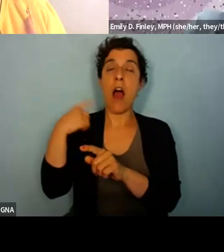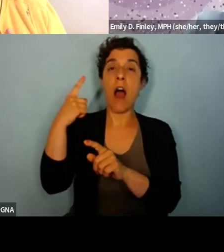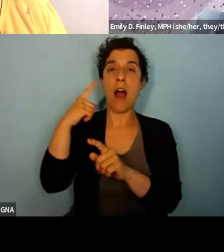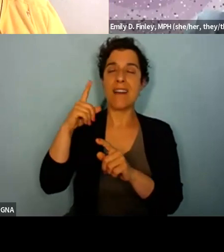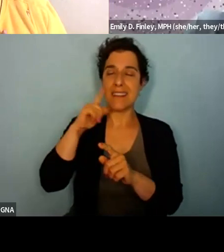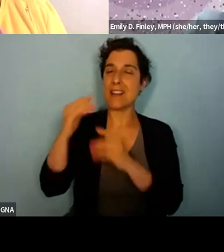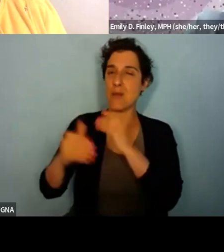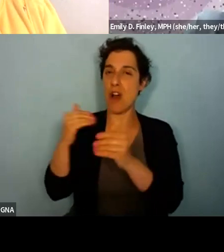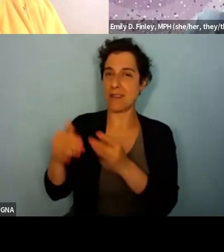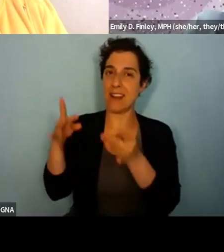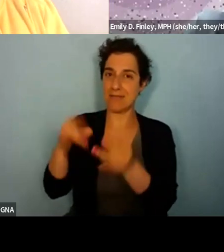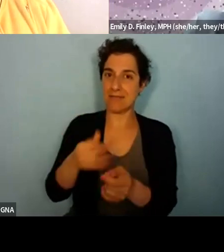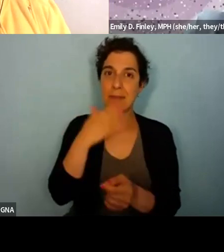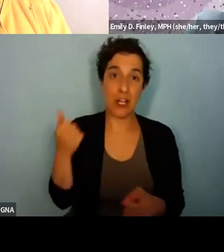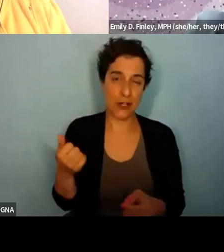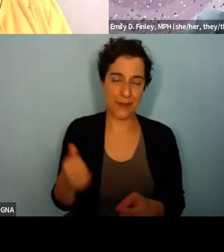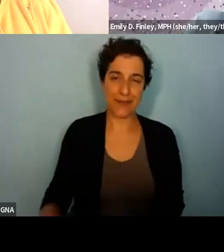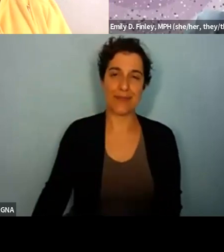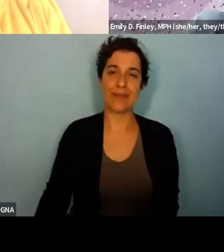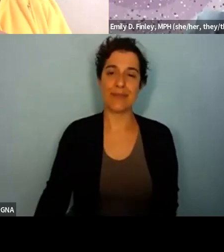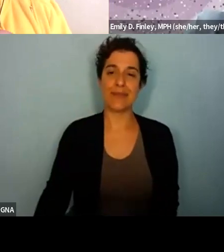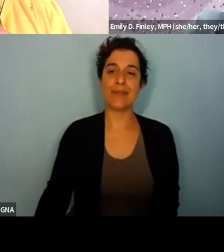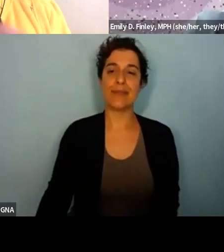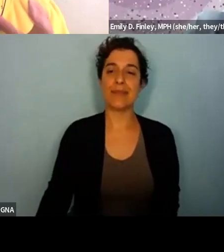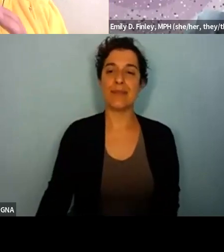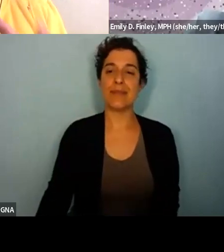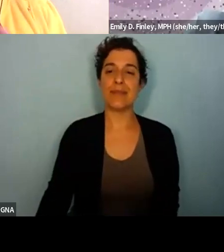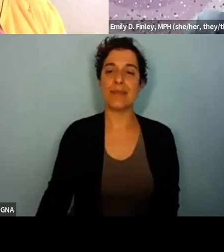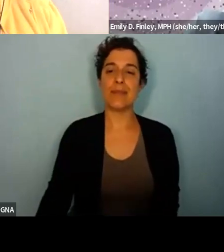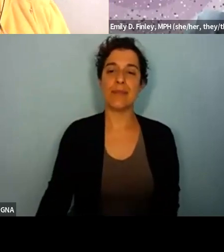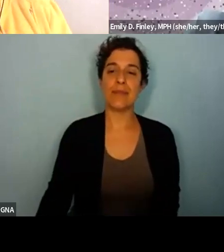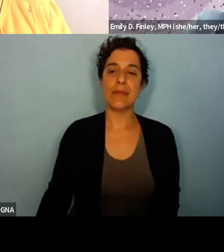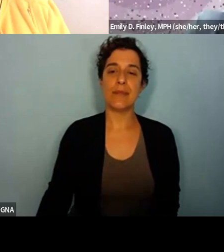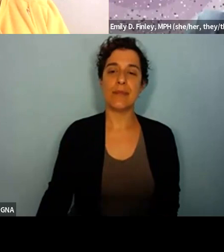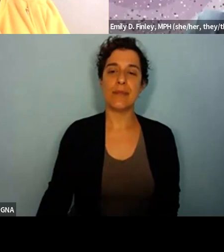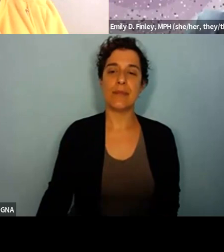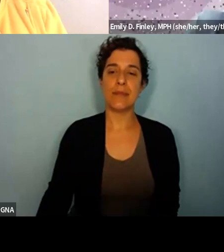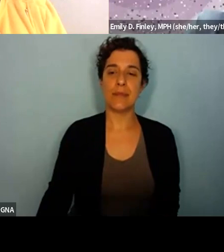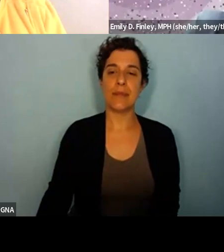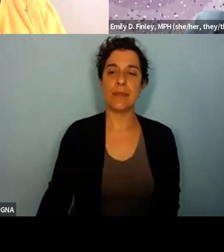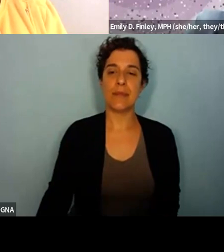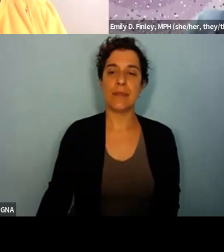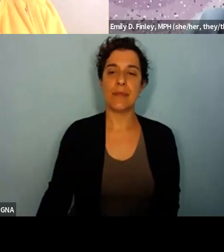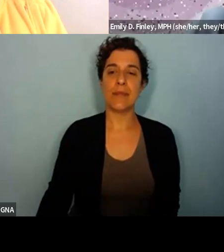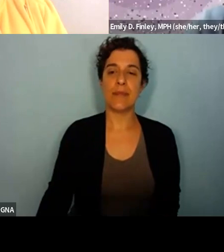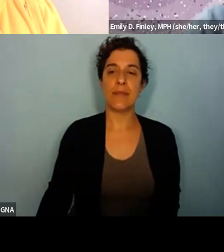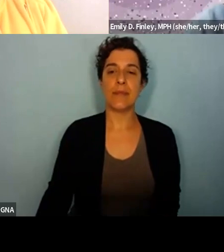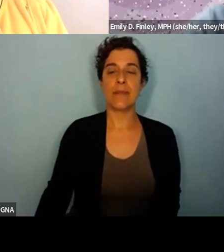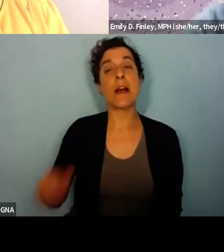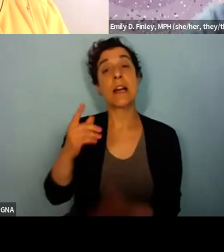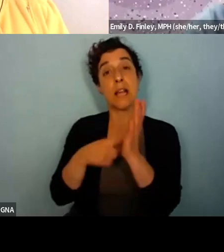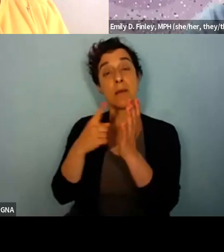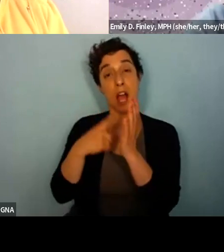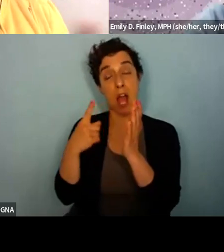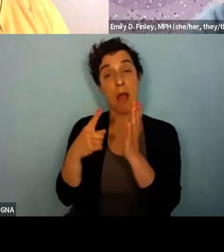much better. I think some other people already mentioned that sometimes they